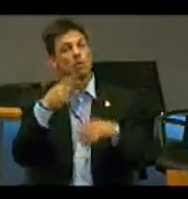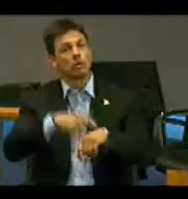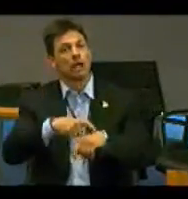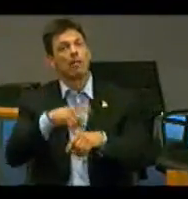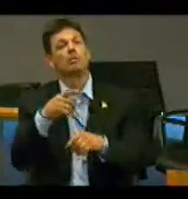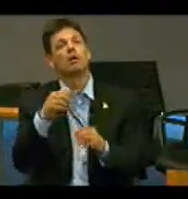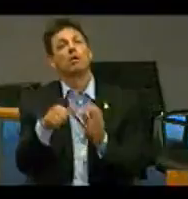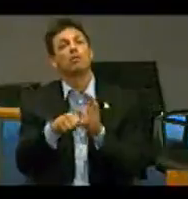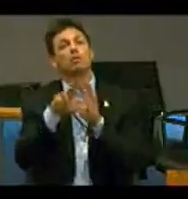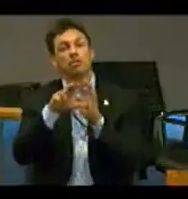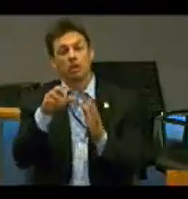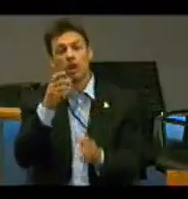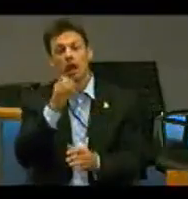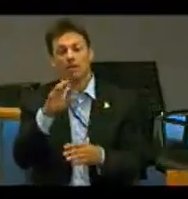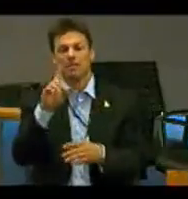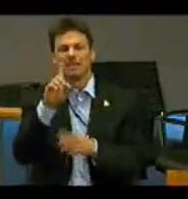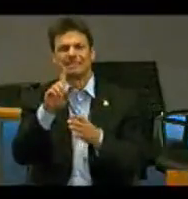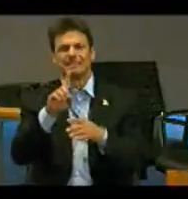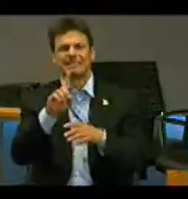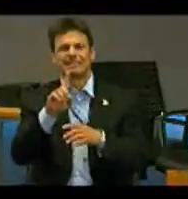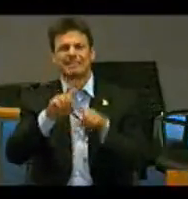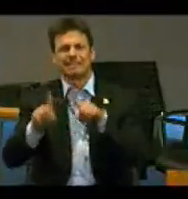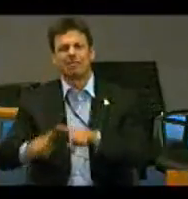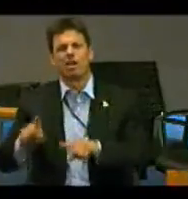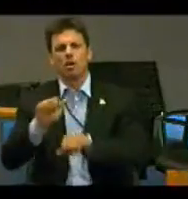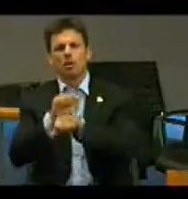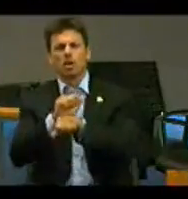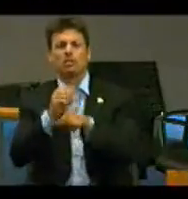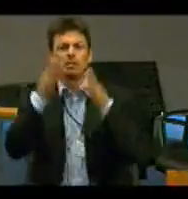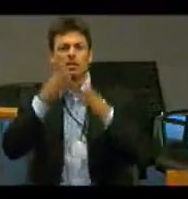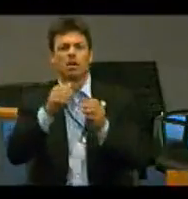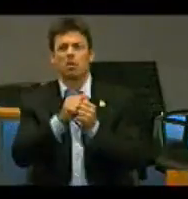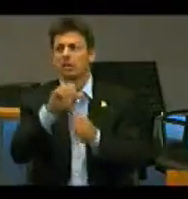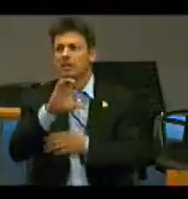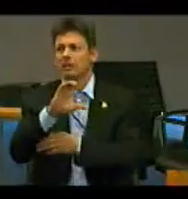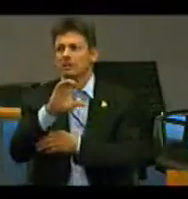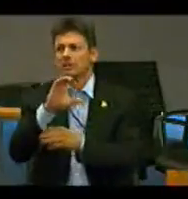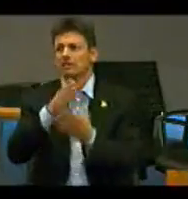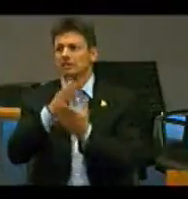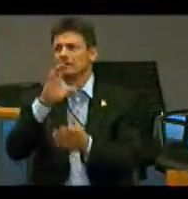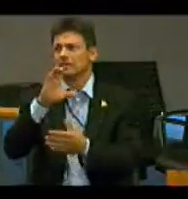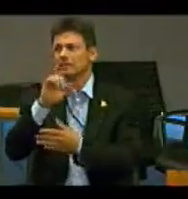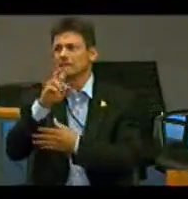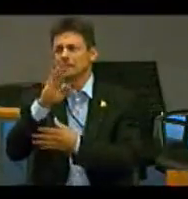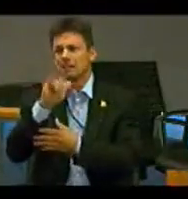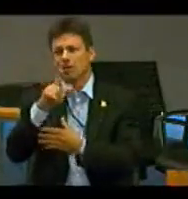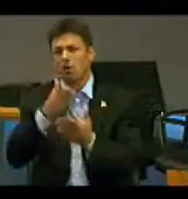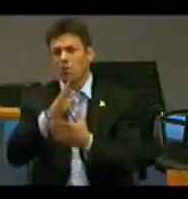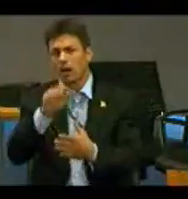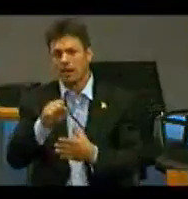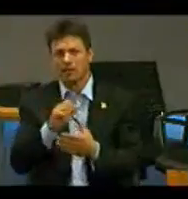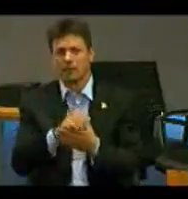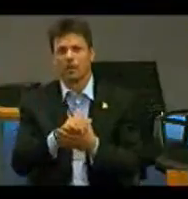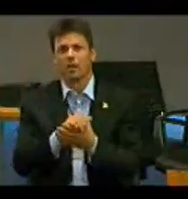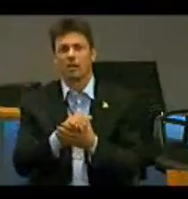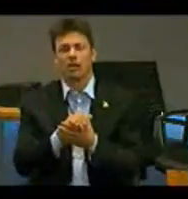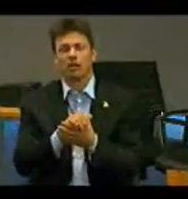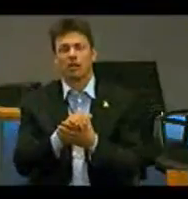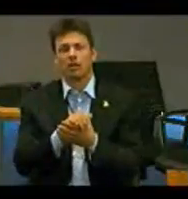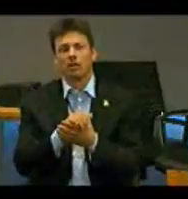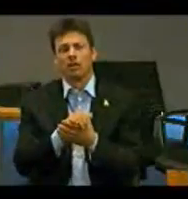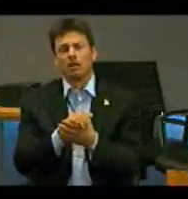their views of the discipline-specific work of the Office for Civil Rights. And I confirmed last evening that that correspondence still lives on the OCR